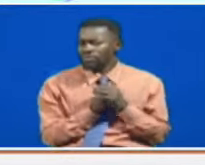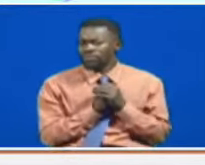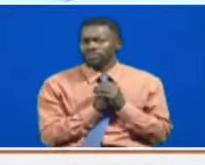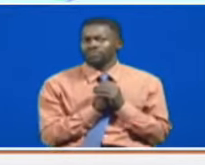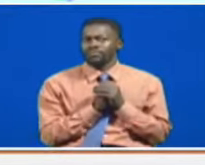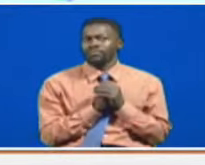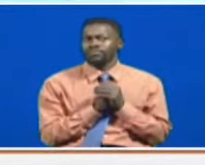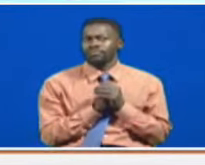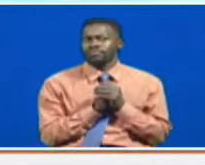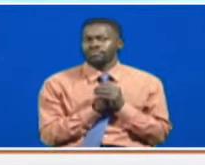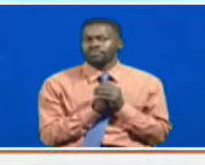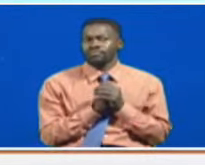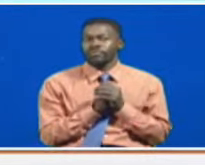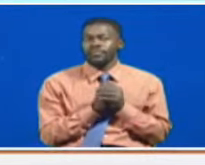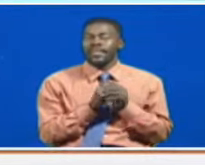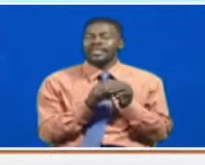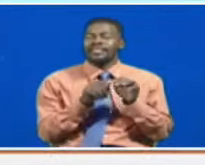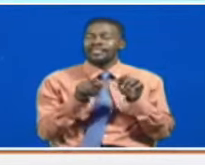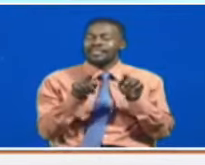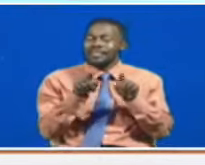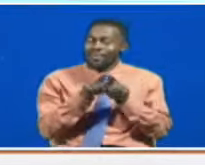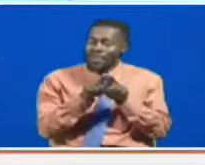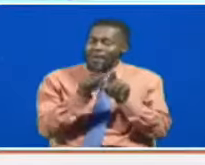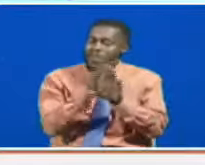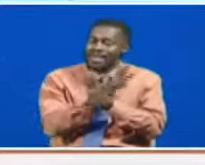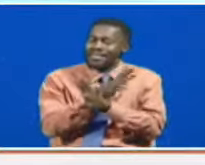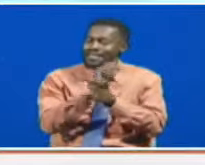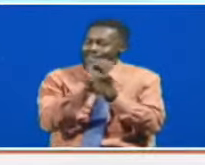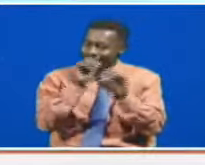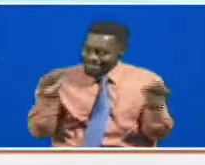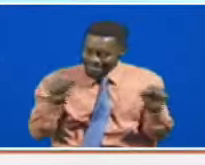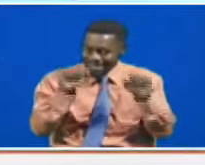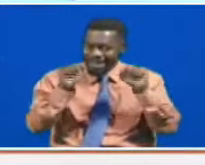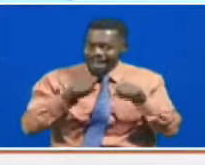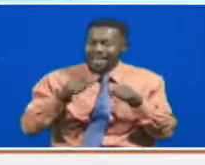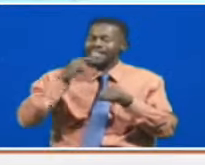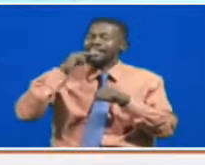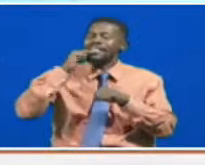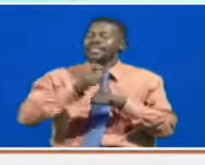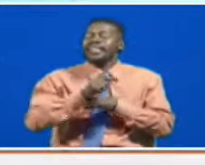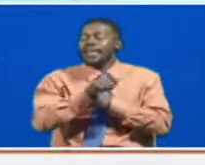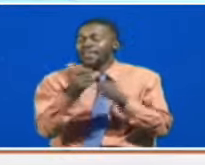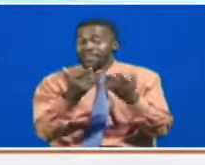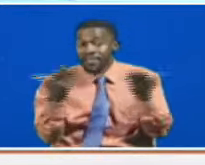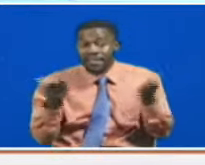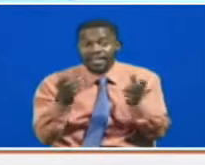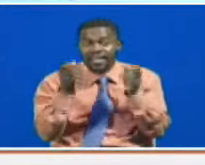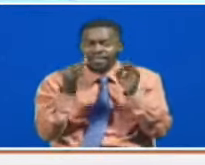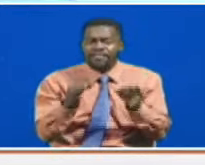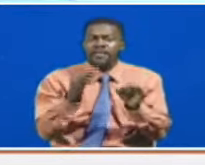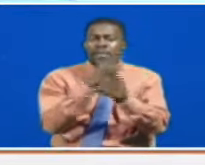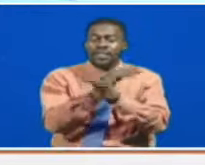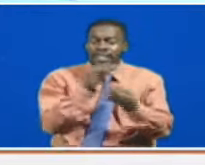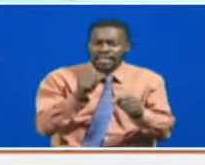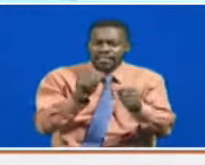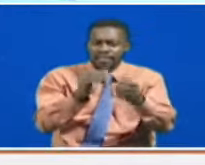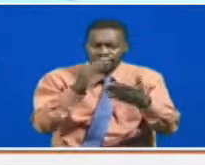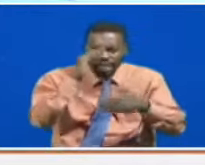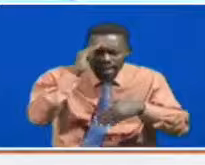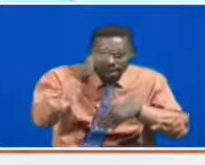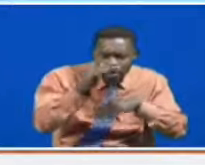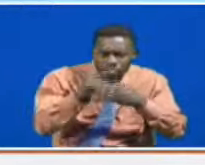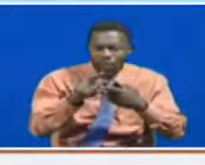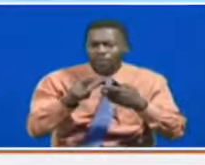Anything that comes from the mouth of the president, let me tell you, people, anything at a president akikusalamia jambo, that is